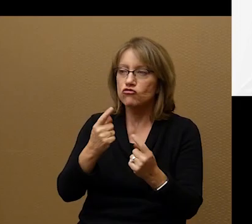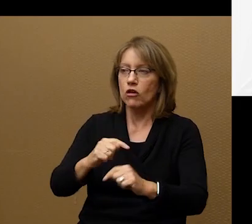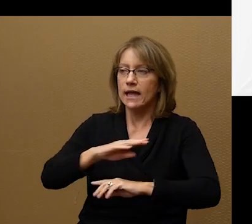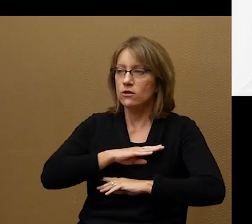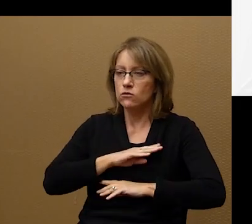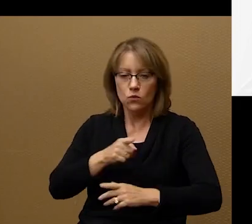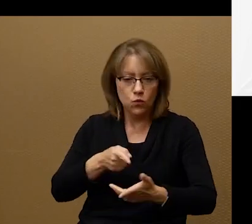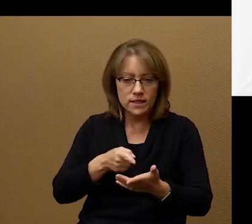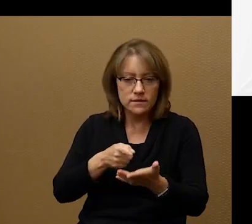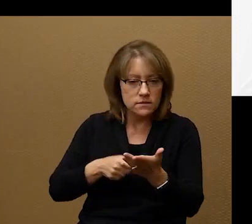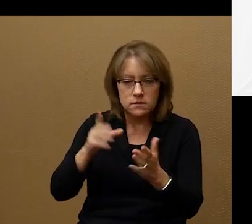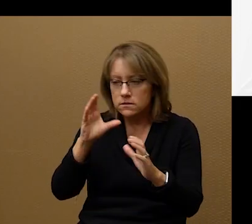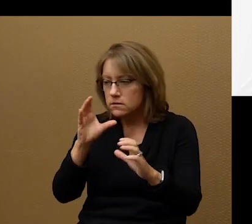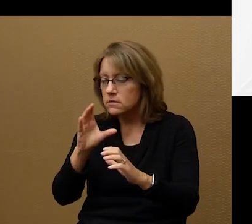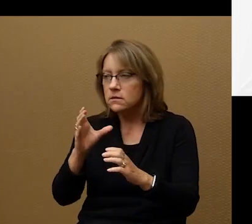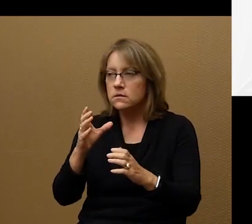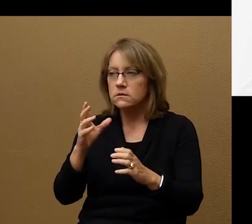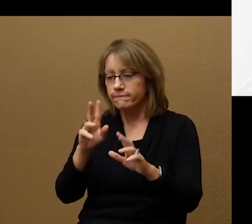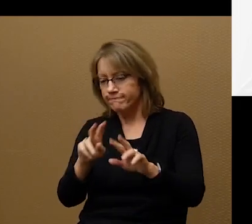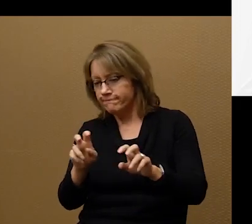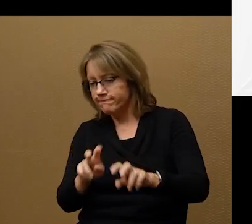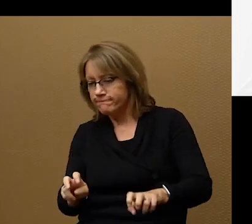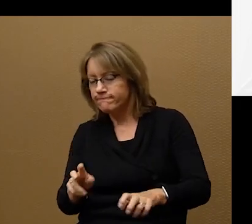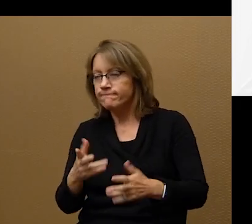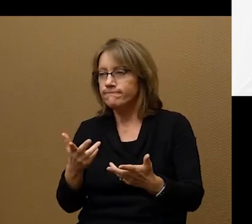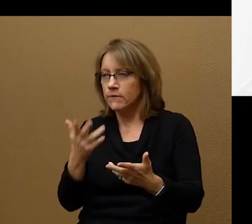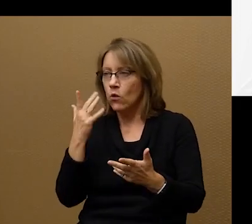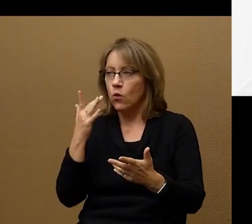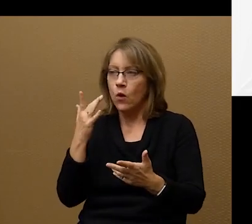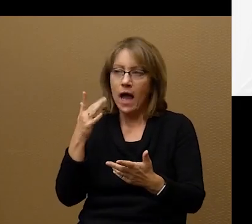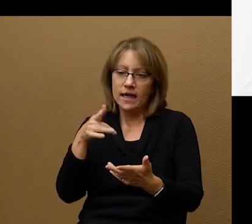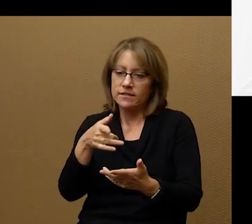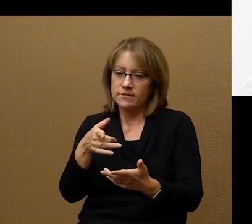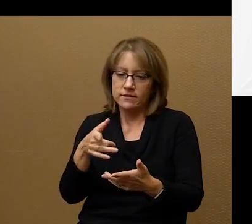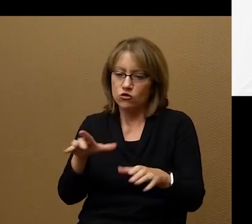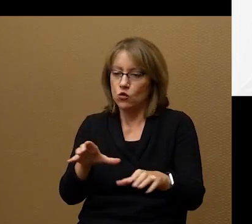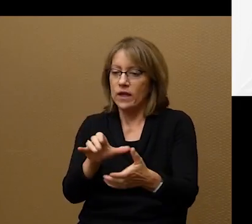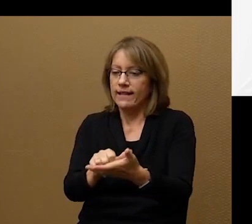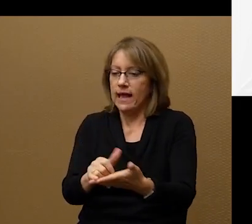to seek and why they're exhibiting the behavior.